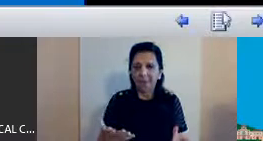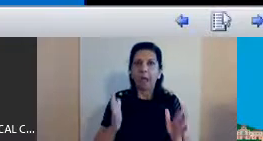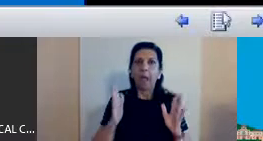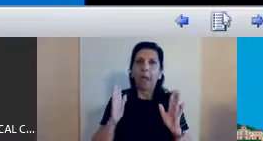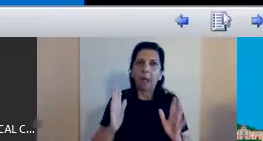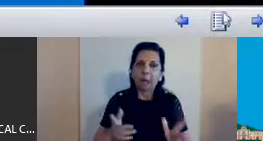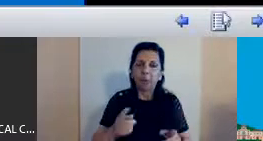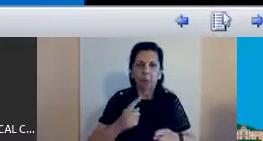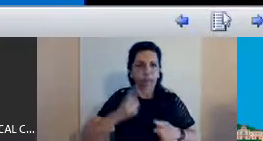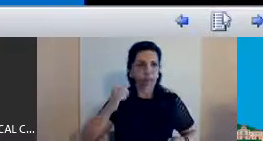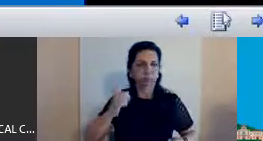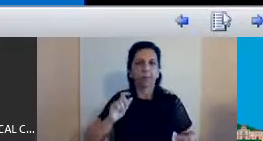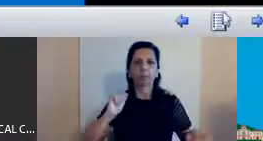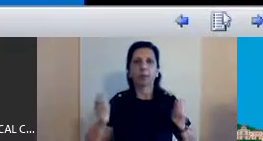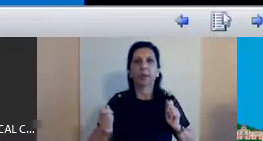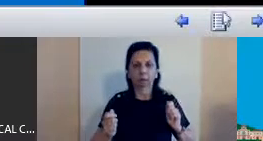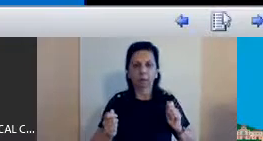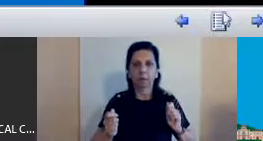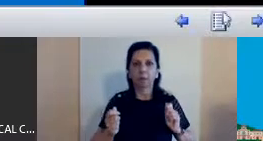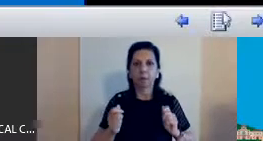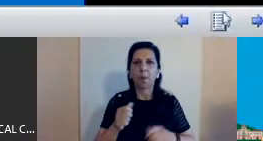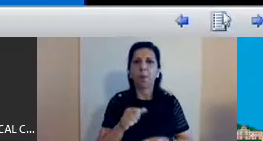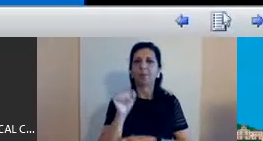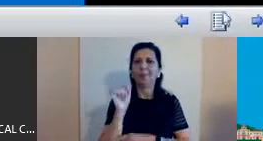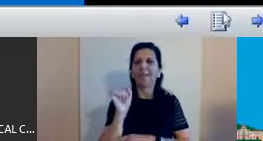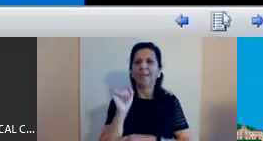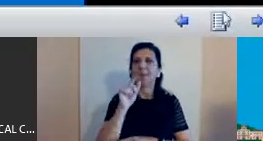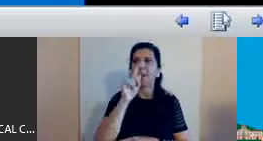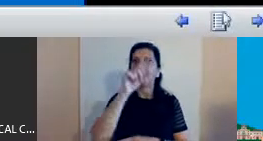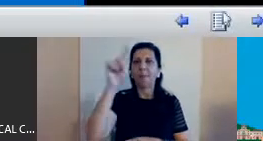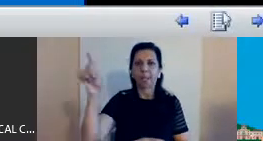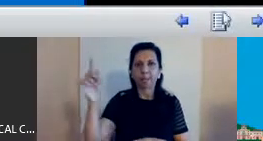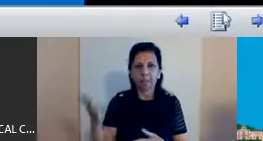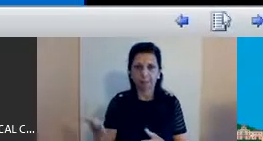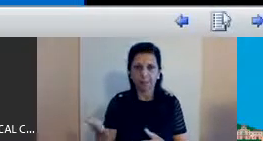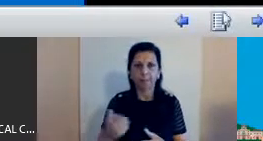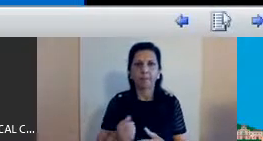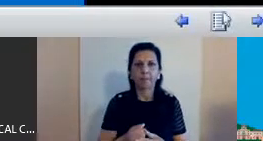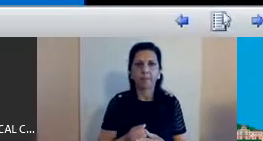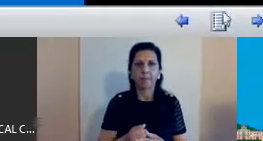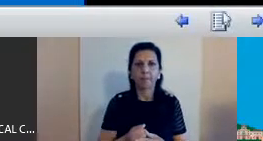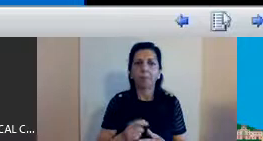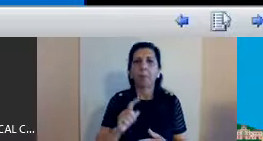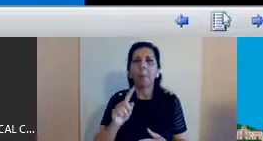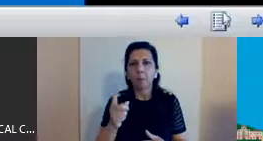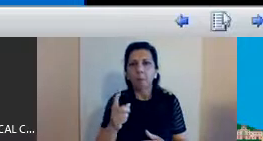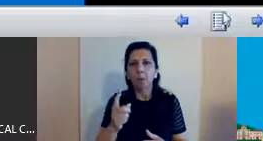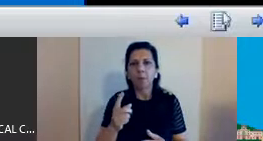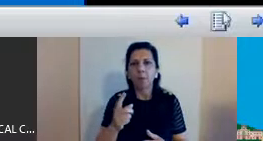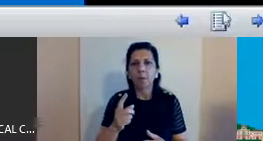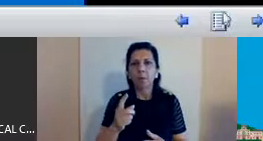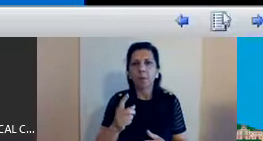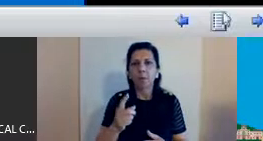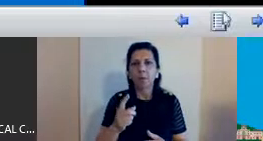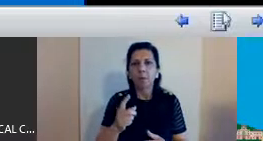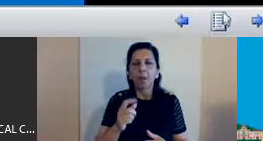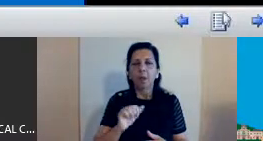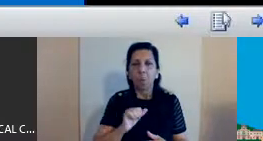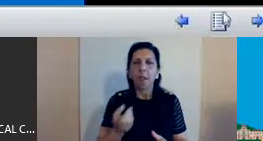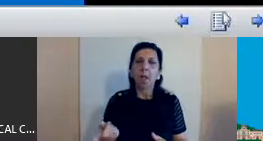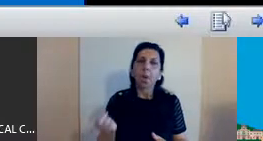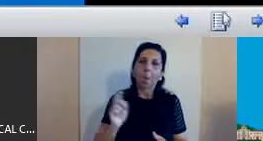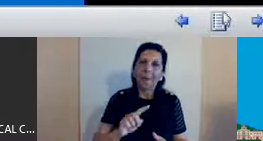the best interests of protecting the health of the public in doing so. But we would always want to come back to those and talk